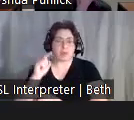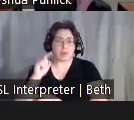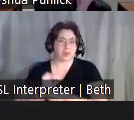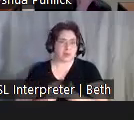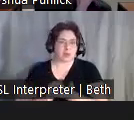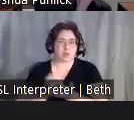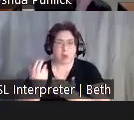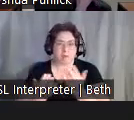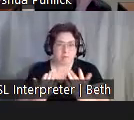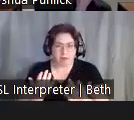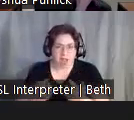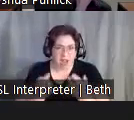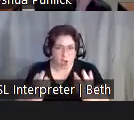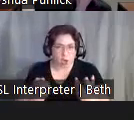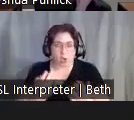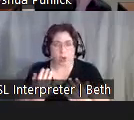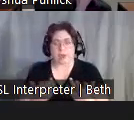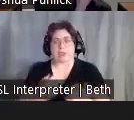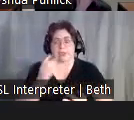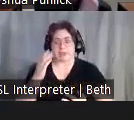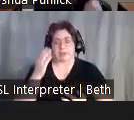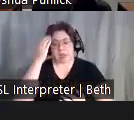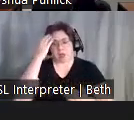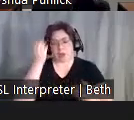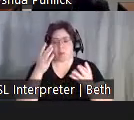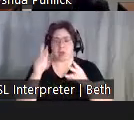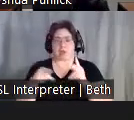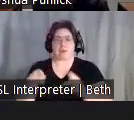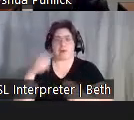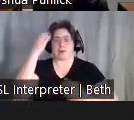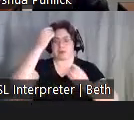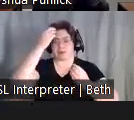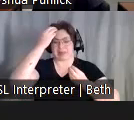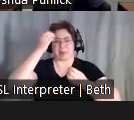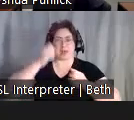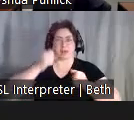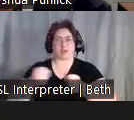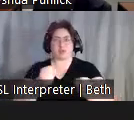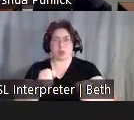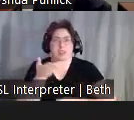are thinking about strategies there and how they may do that.